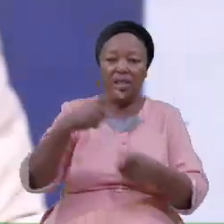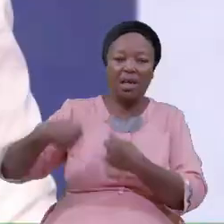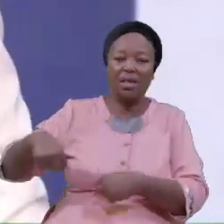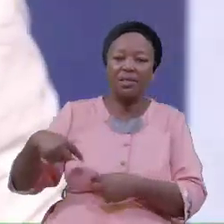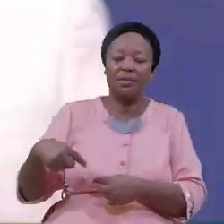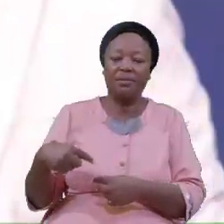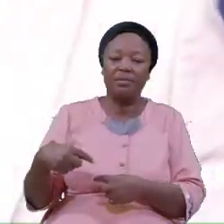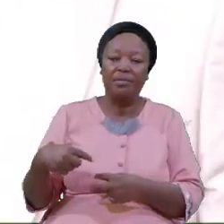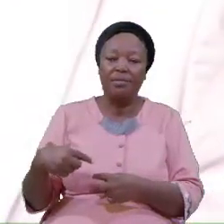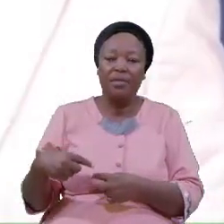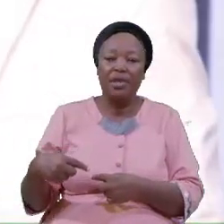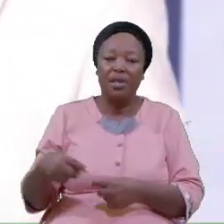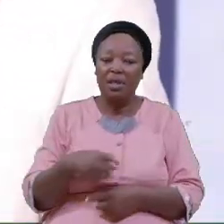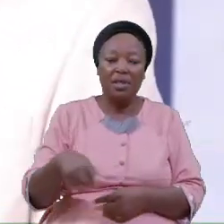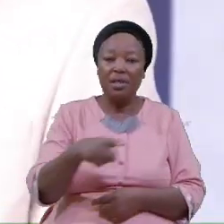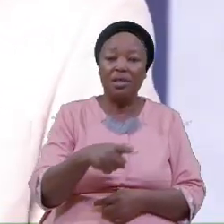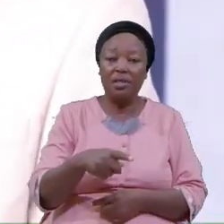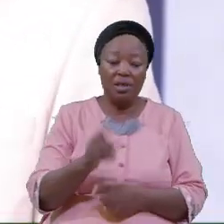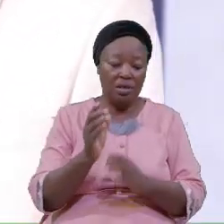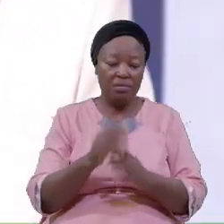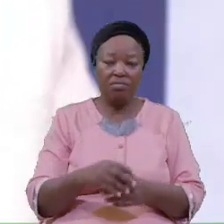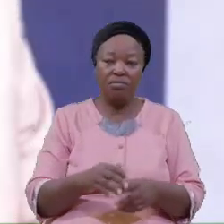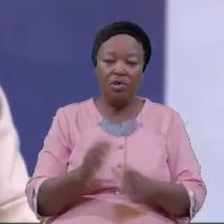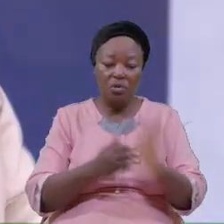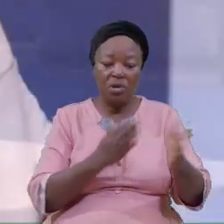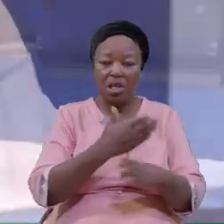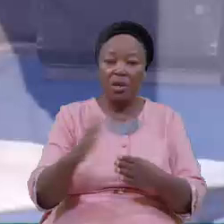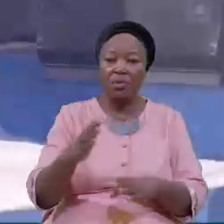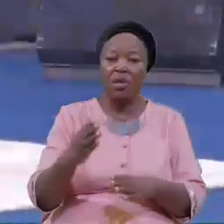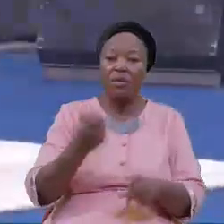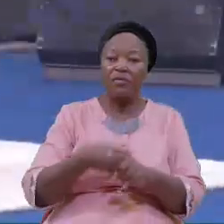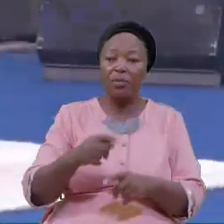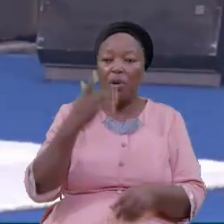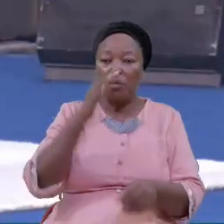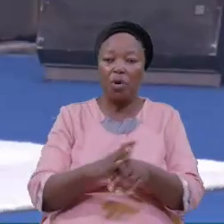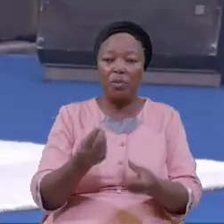They looked away from the promised land. And they looked